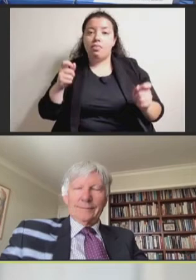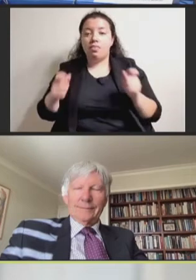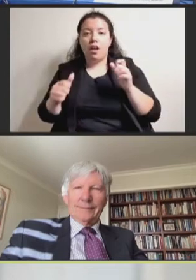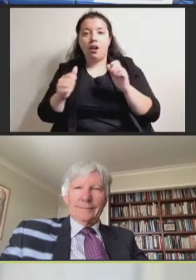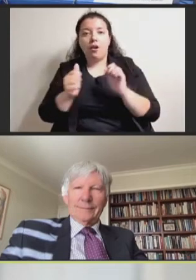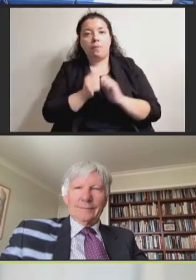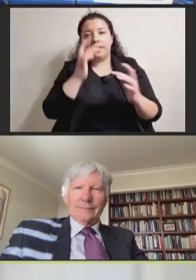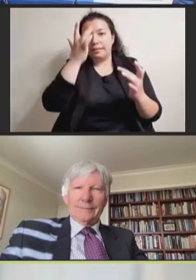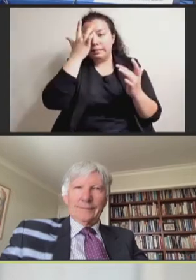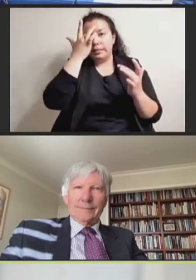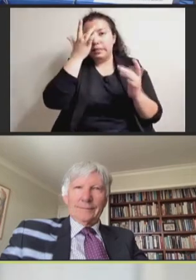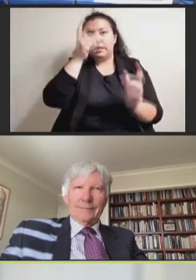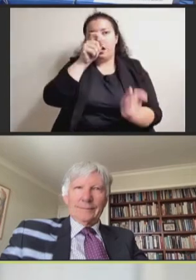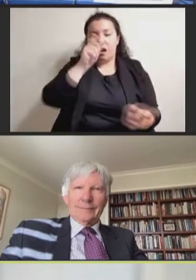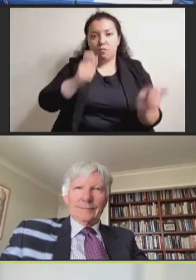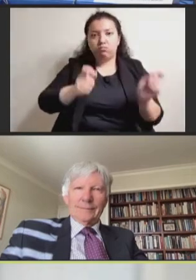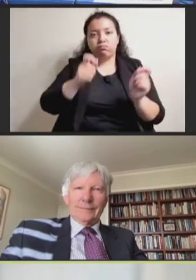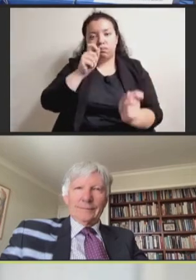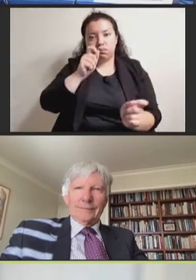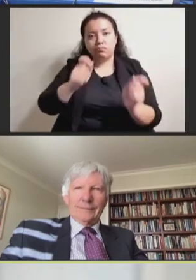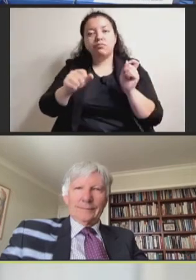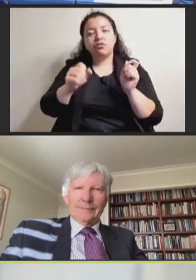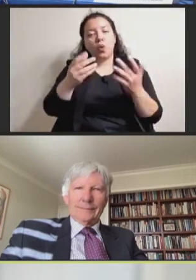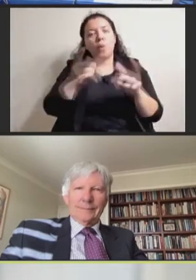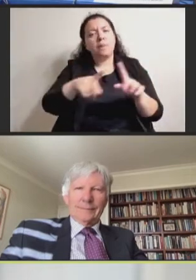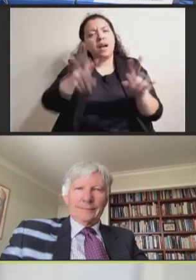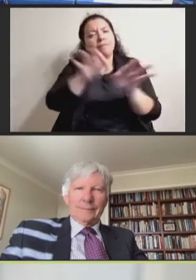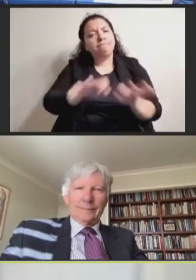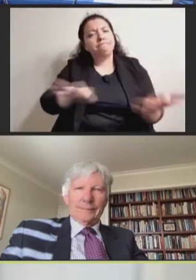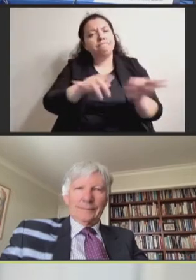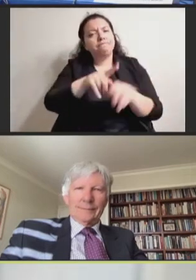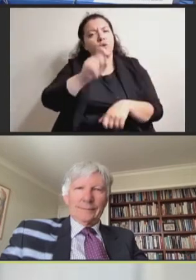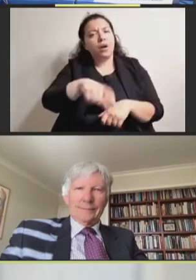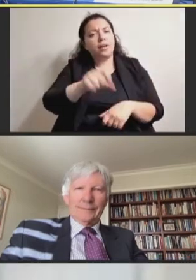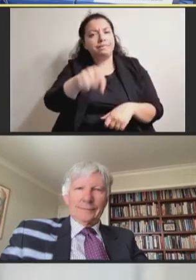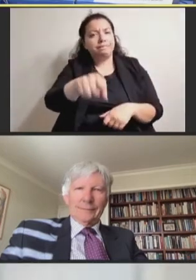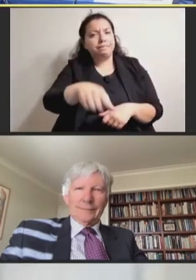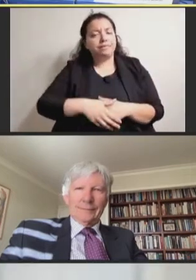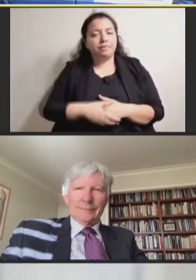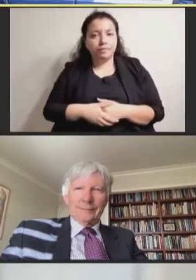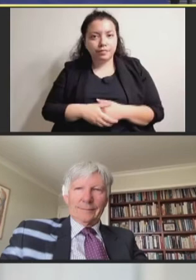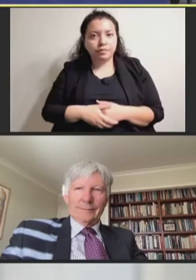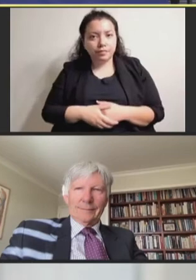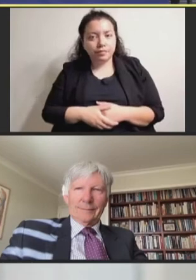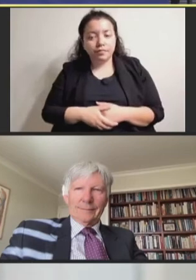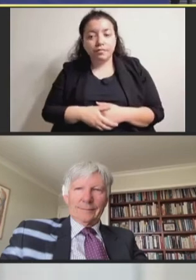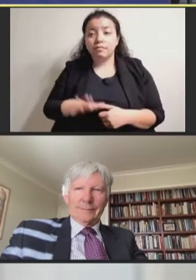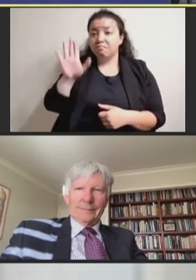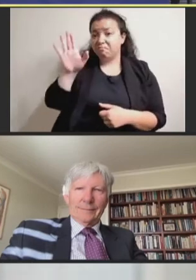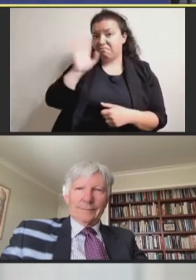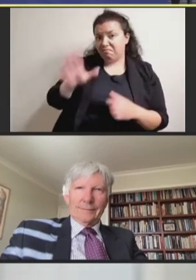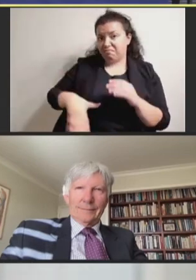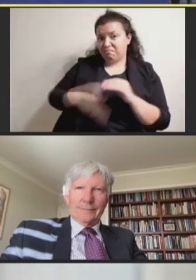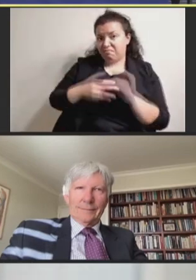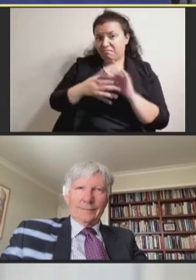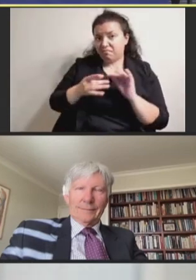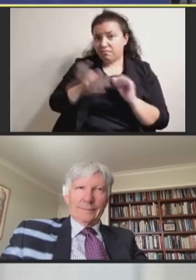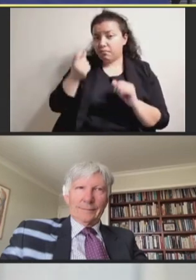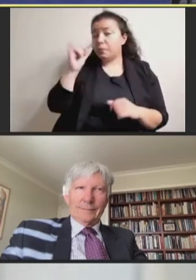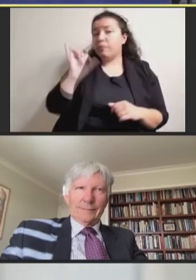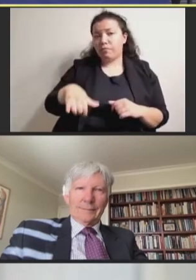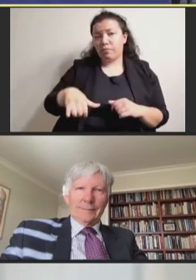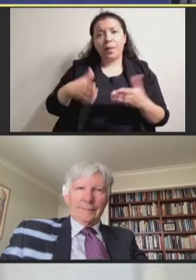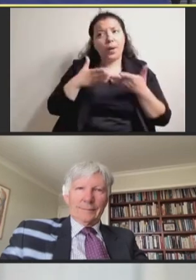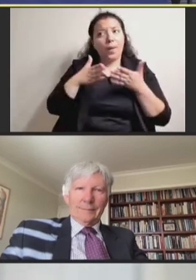that's happened today. But yes, it is an important question. Yeah, I would just comment that that's been a very open point of